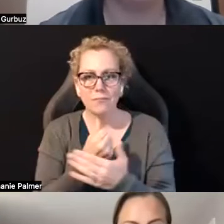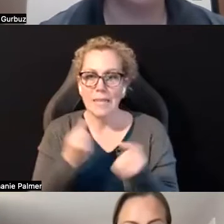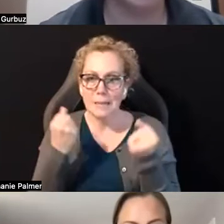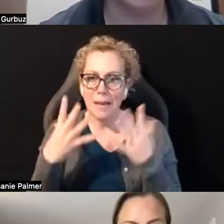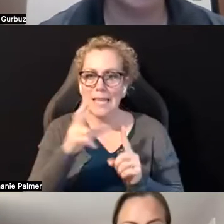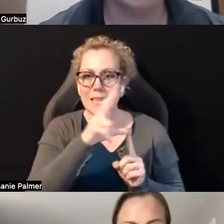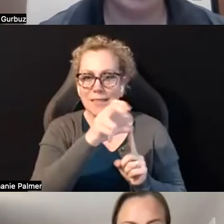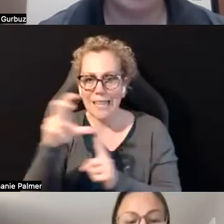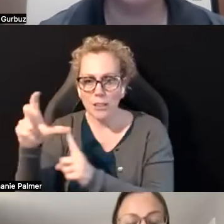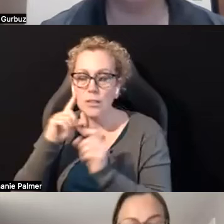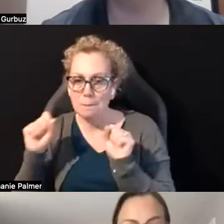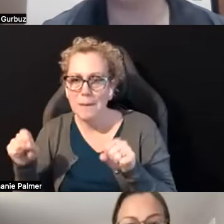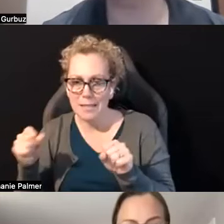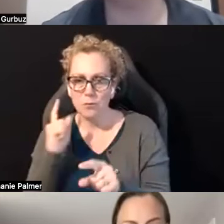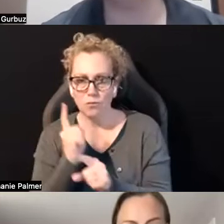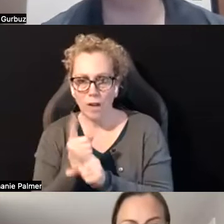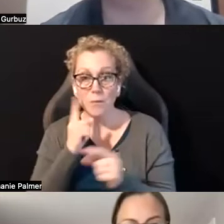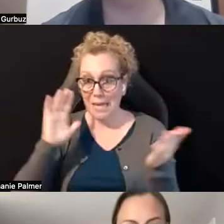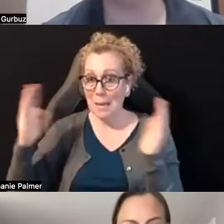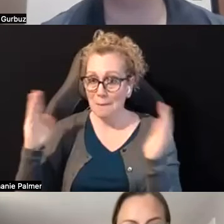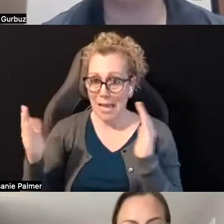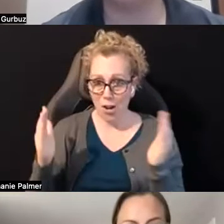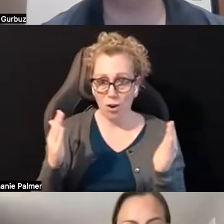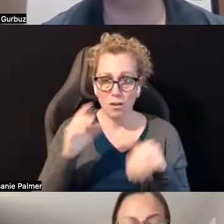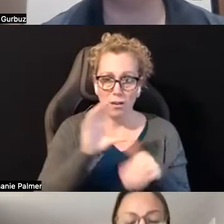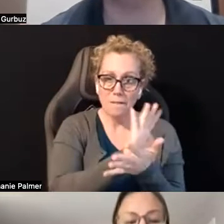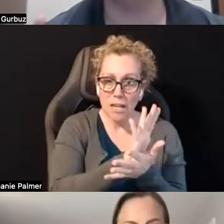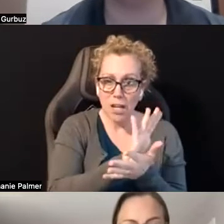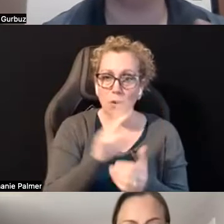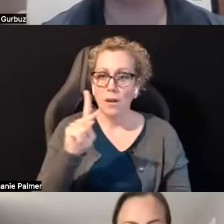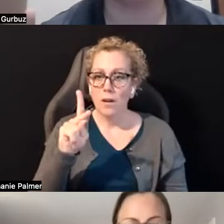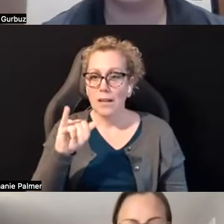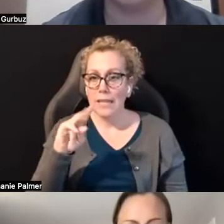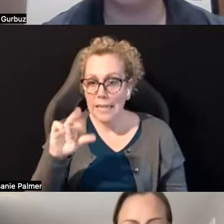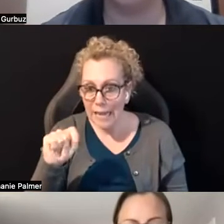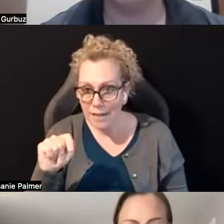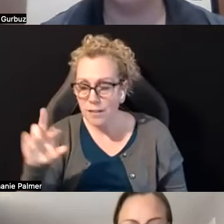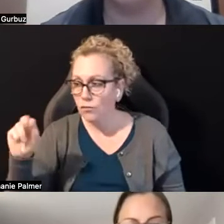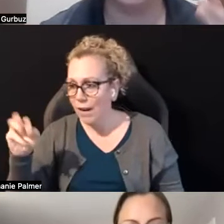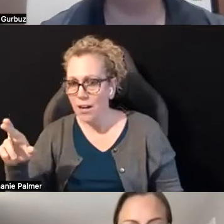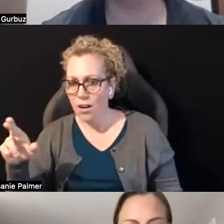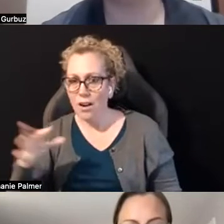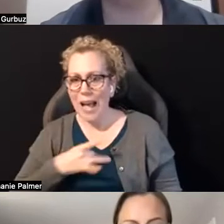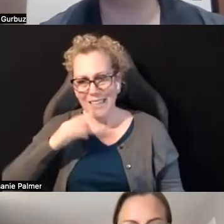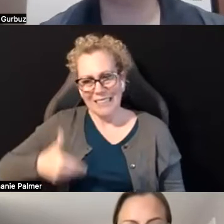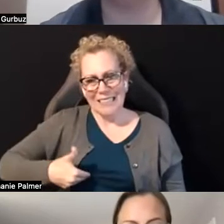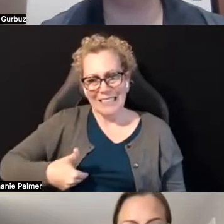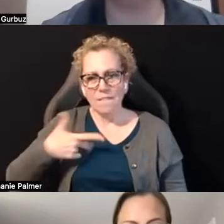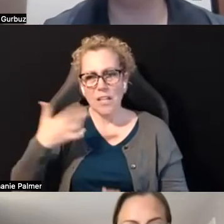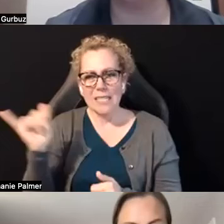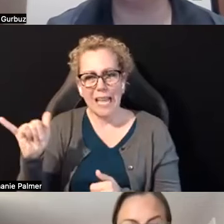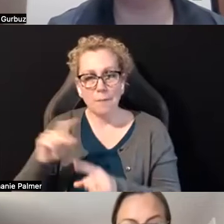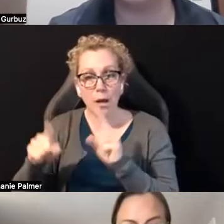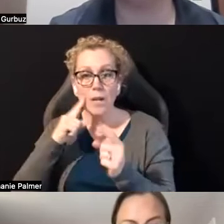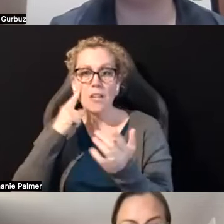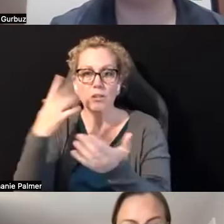make comparisons and we can validate this intuition that I have about radar versus Connect. That will inform us on,